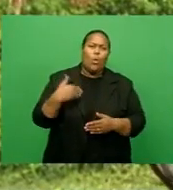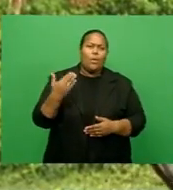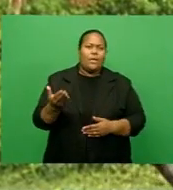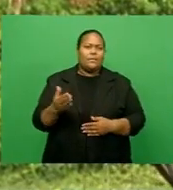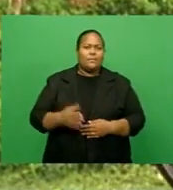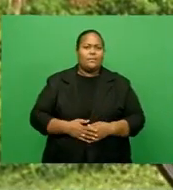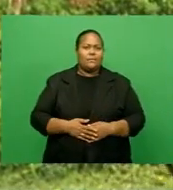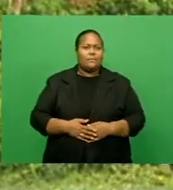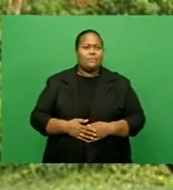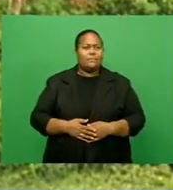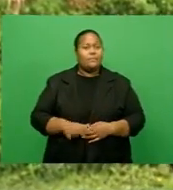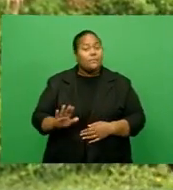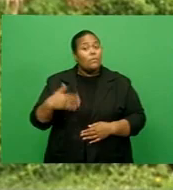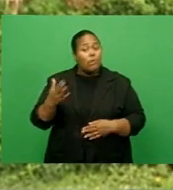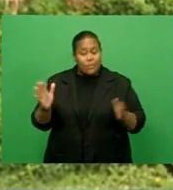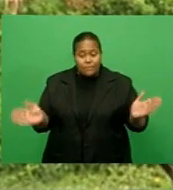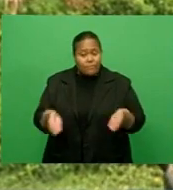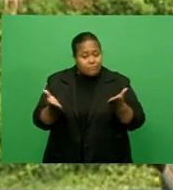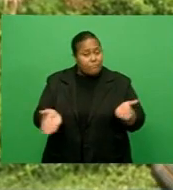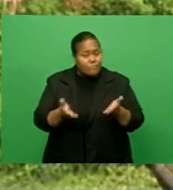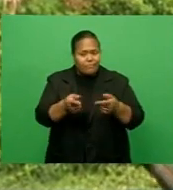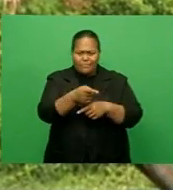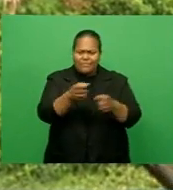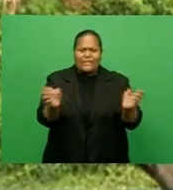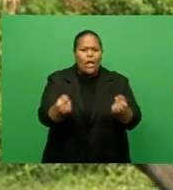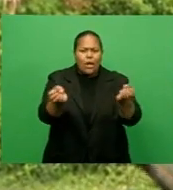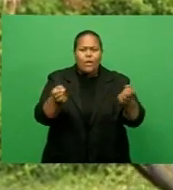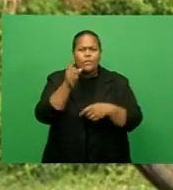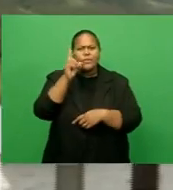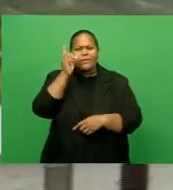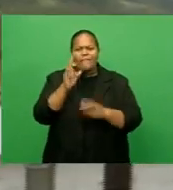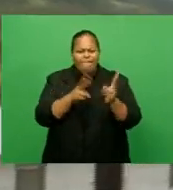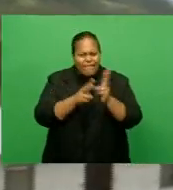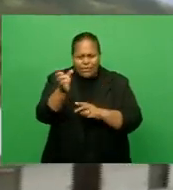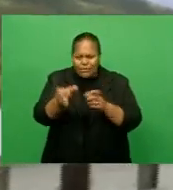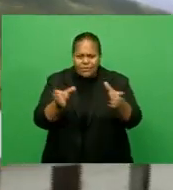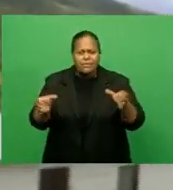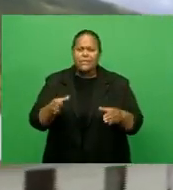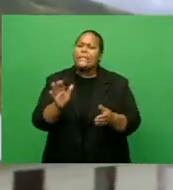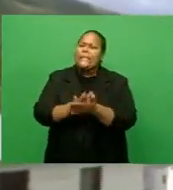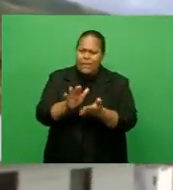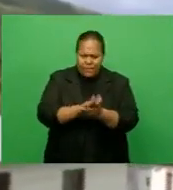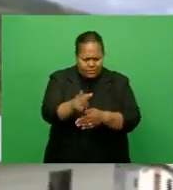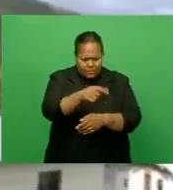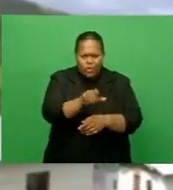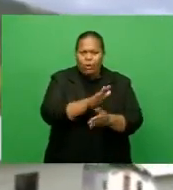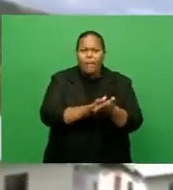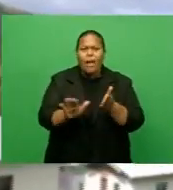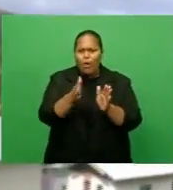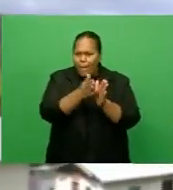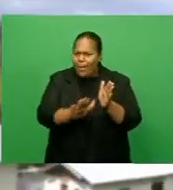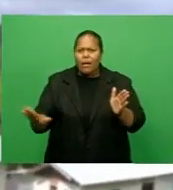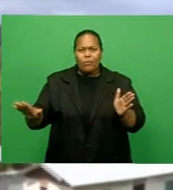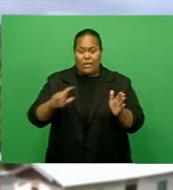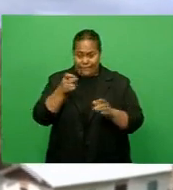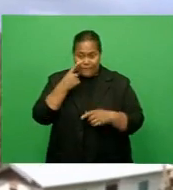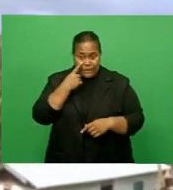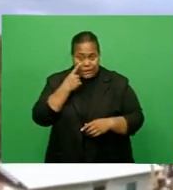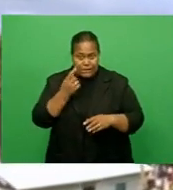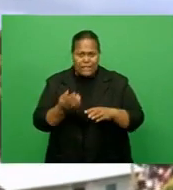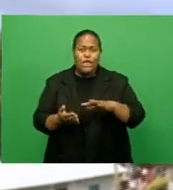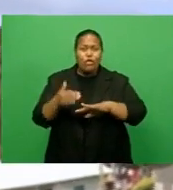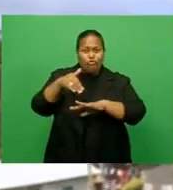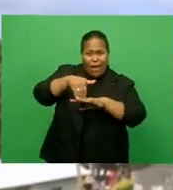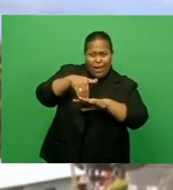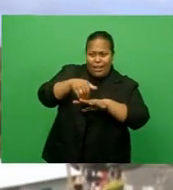I normally encourage the villagers to clean their compounds daily. If I see there is a drainage block, I will advise the